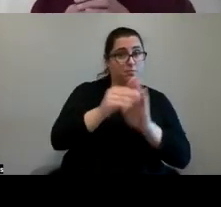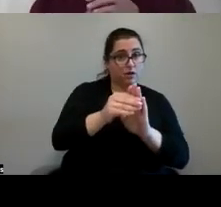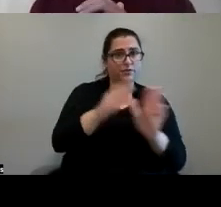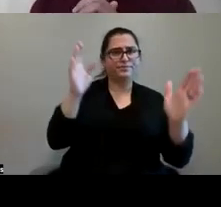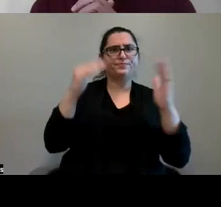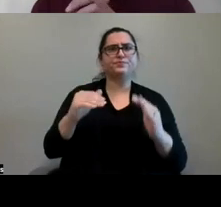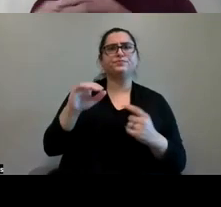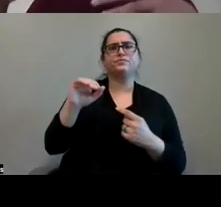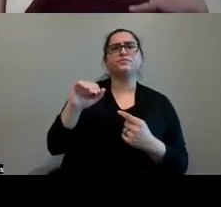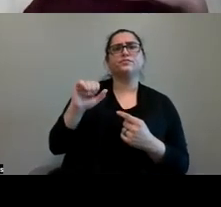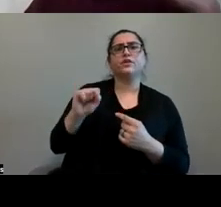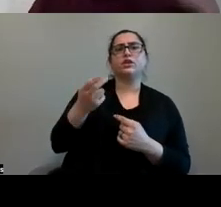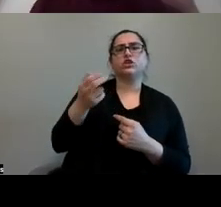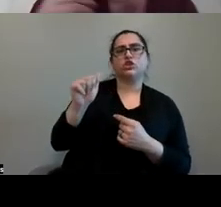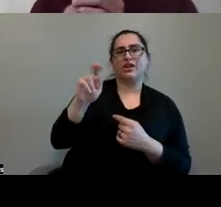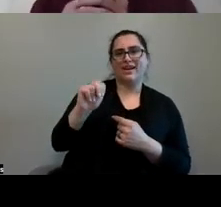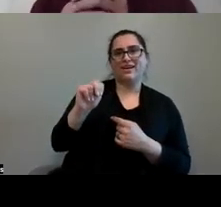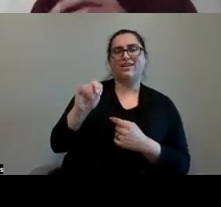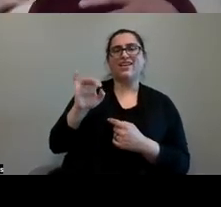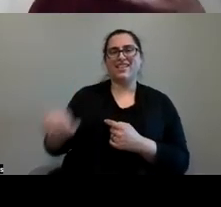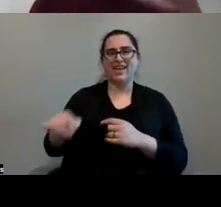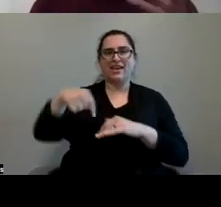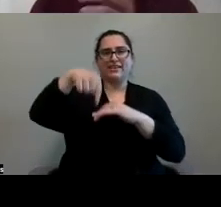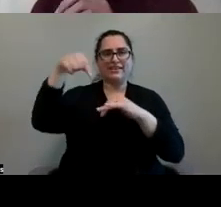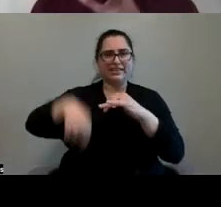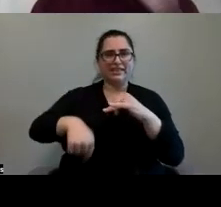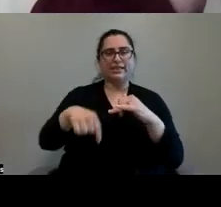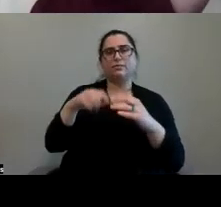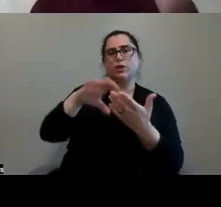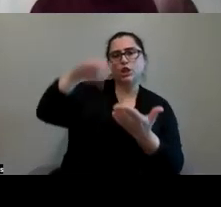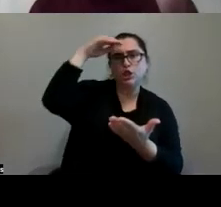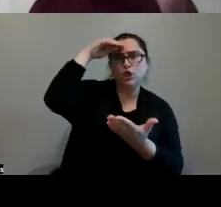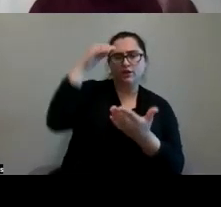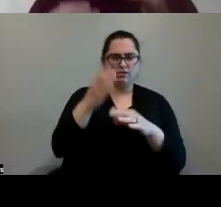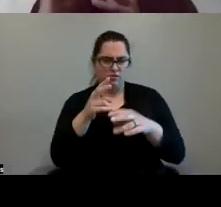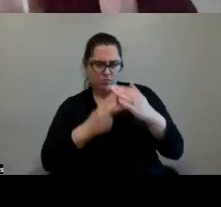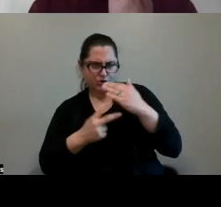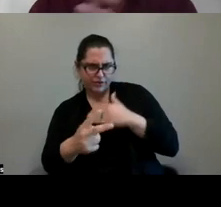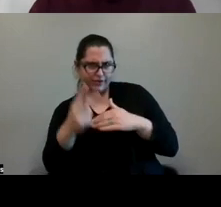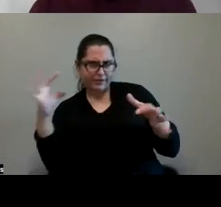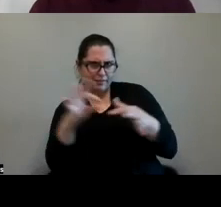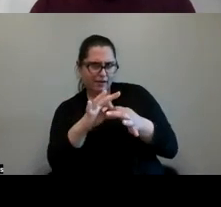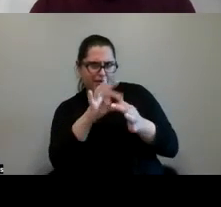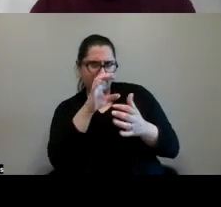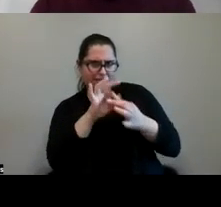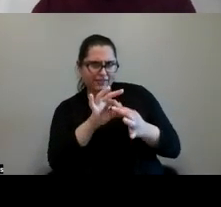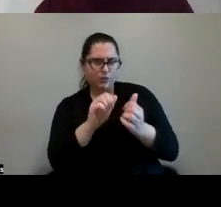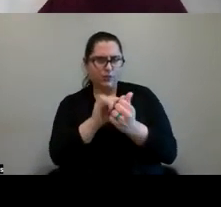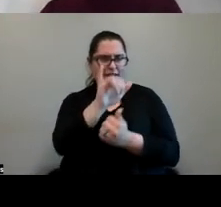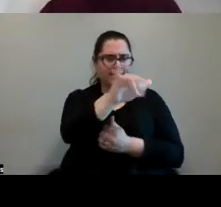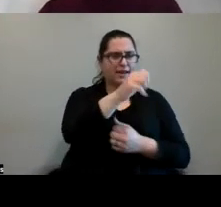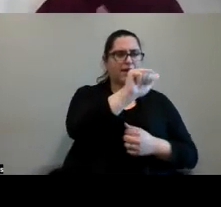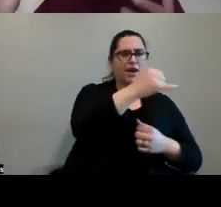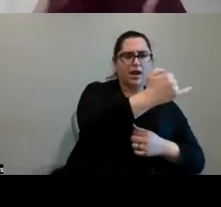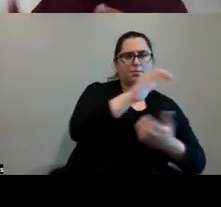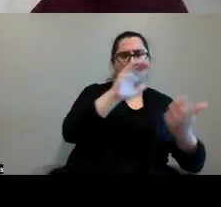geometric deep learning to predict binding affinity based on the antibody antigen complex. There's this very